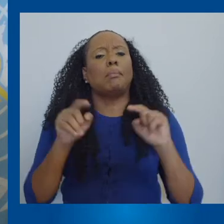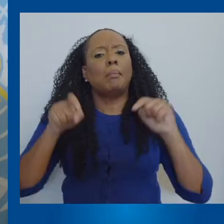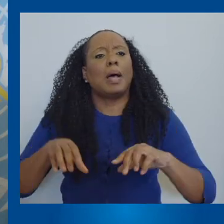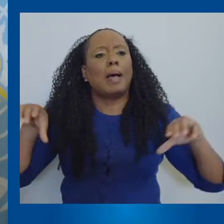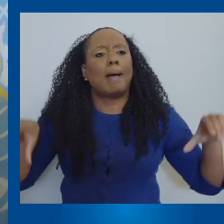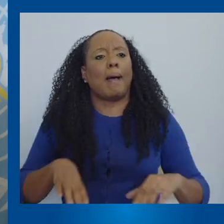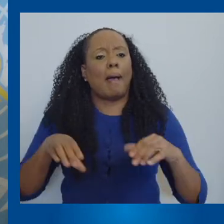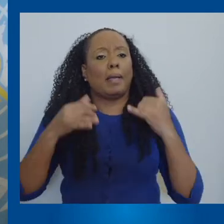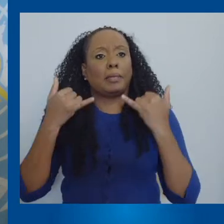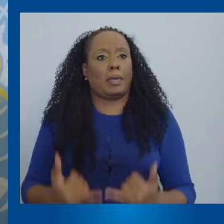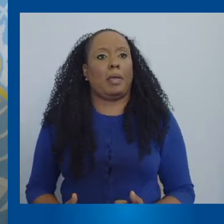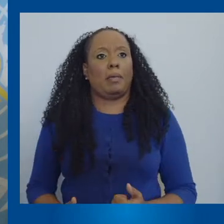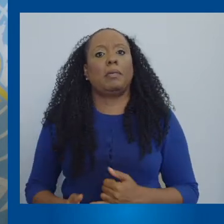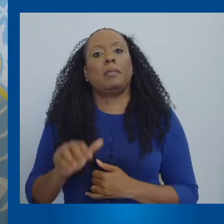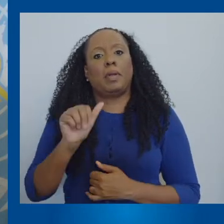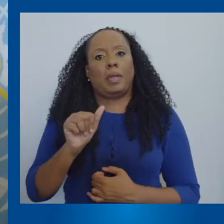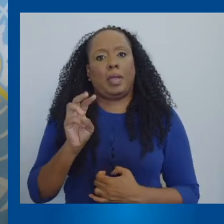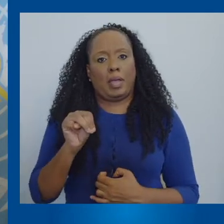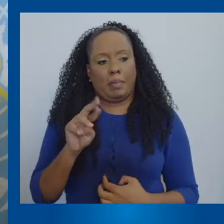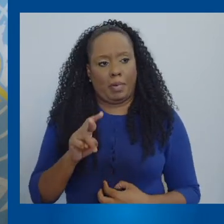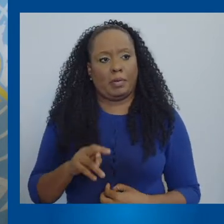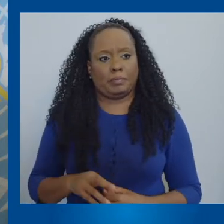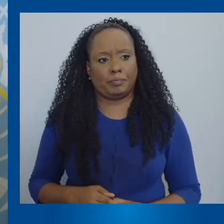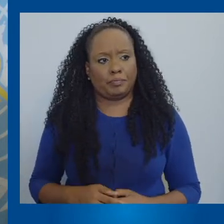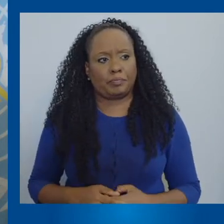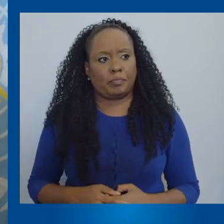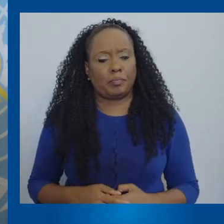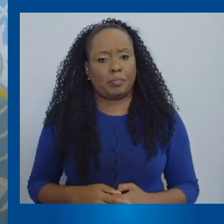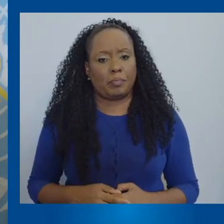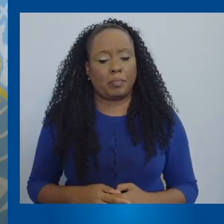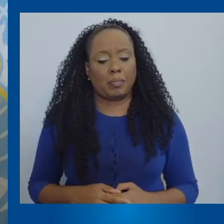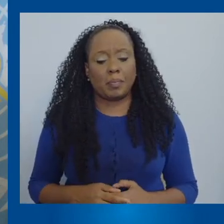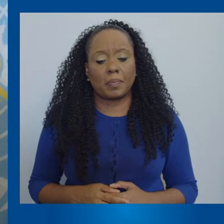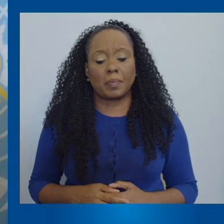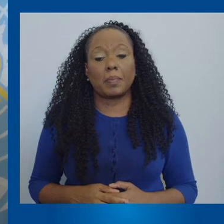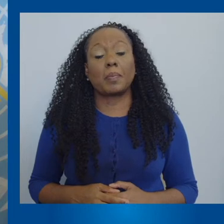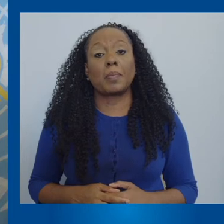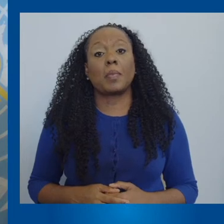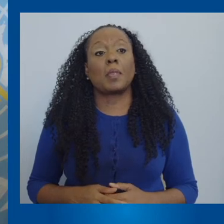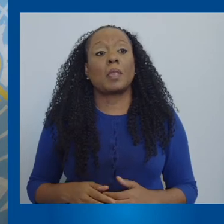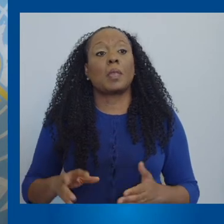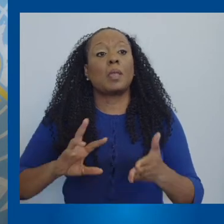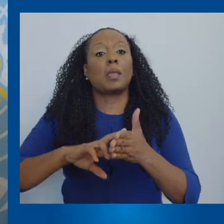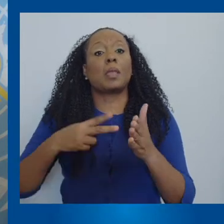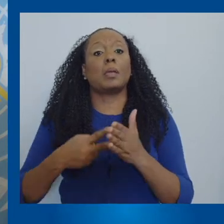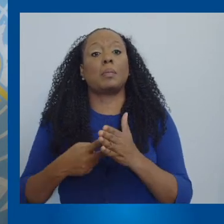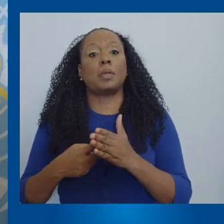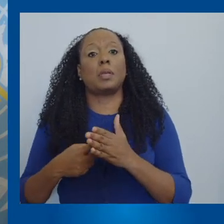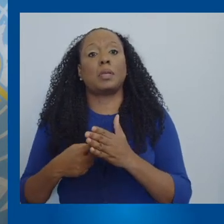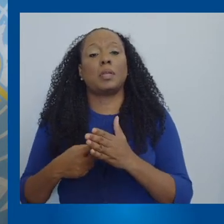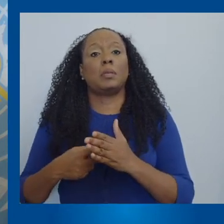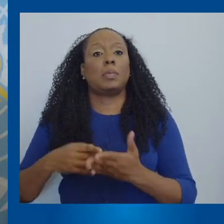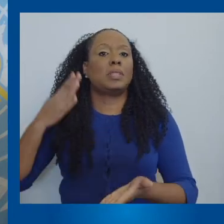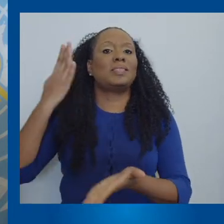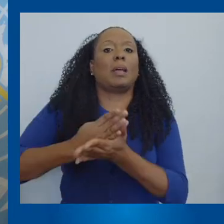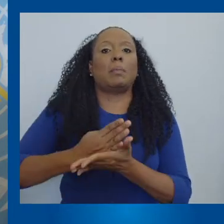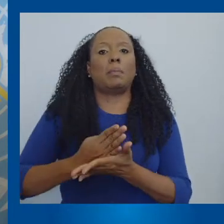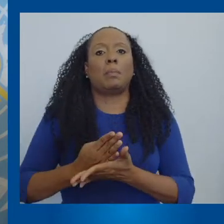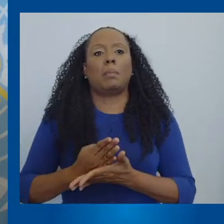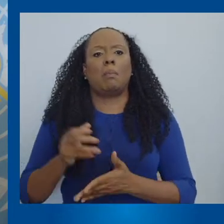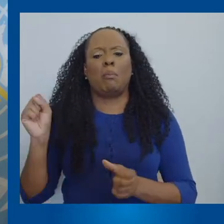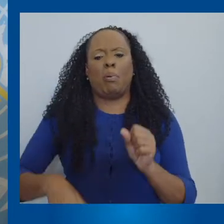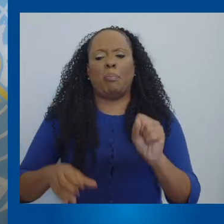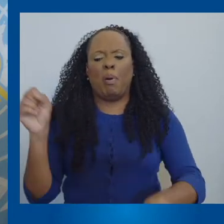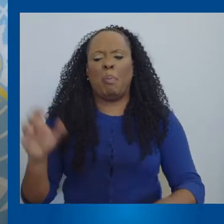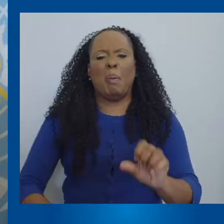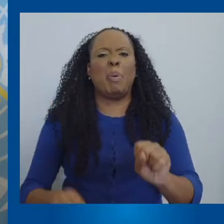AMR. The bottom line is that getting serious on AMR means preventing environmental pollution. Limiting the discharge